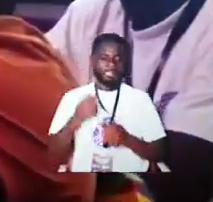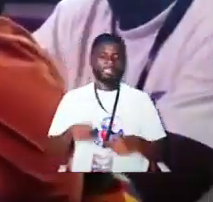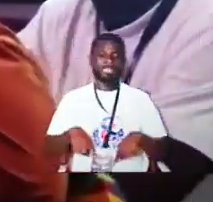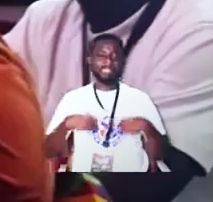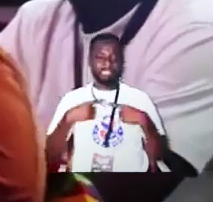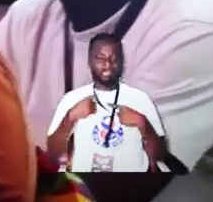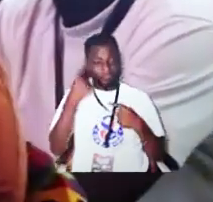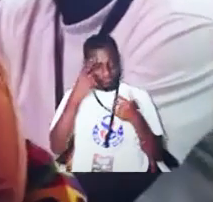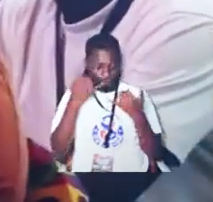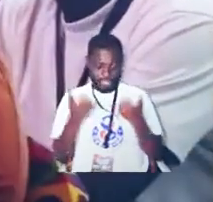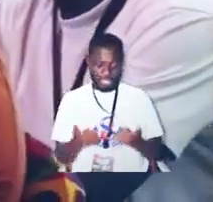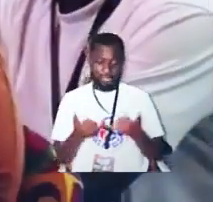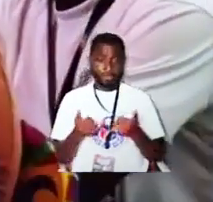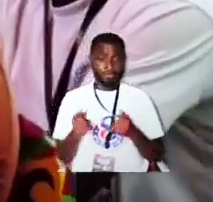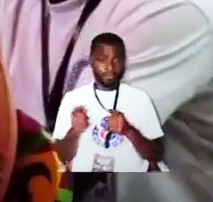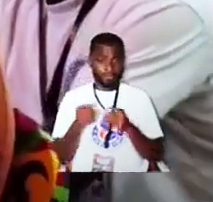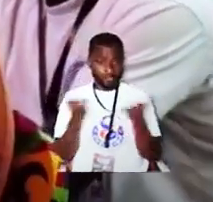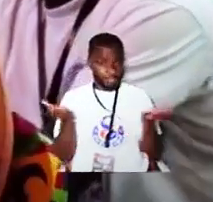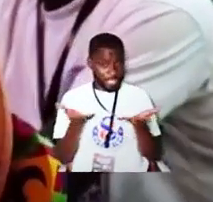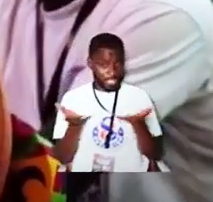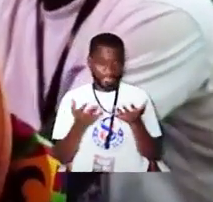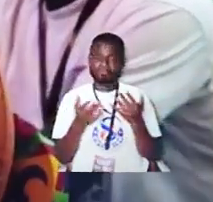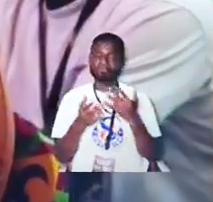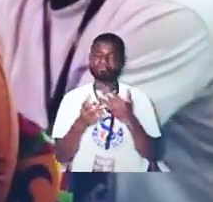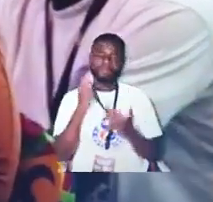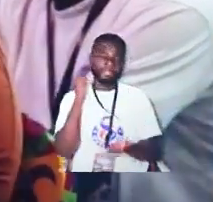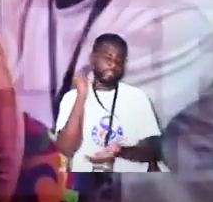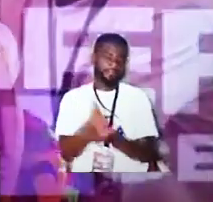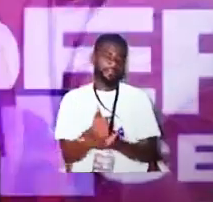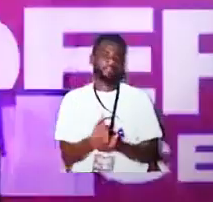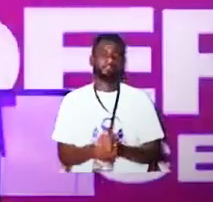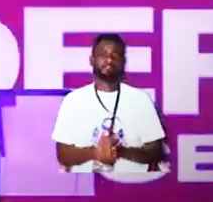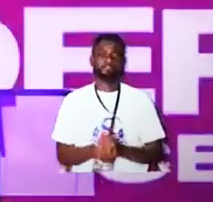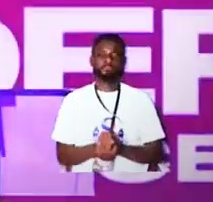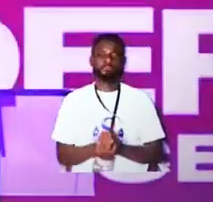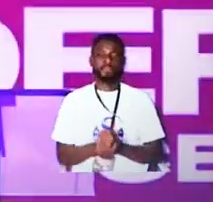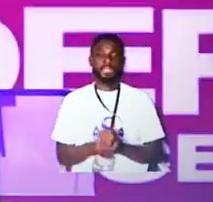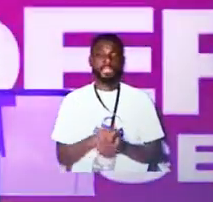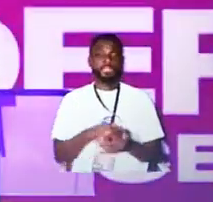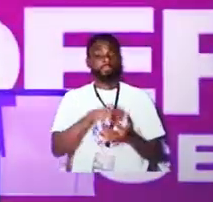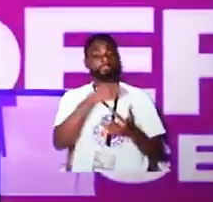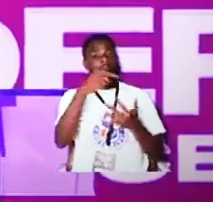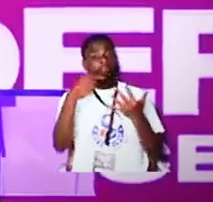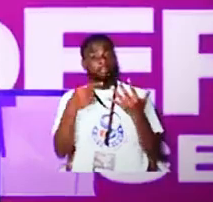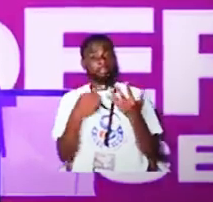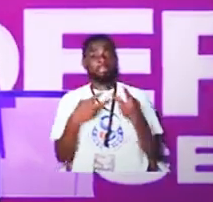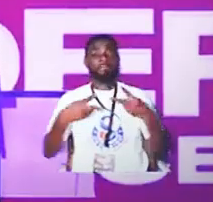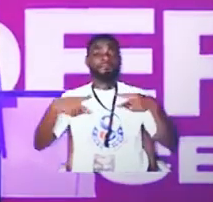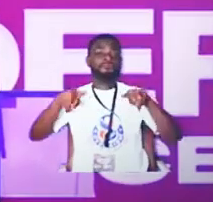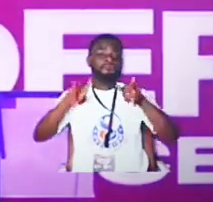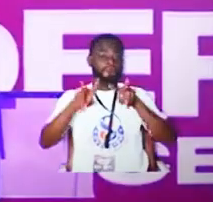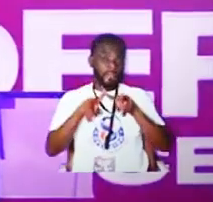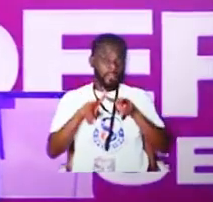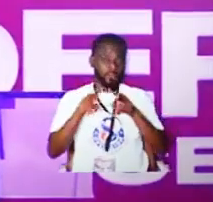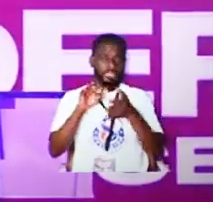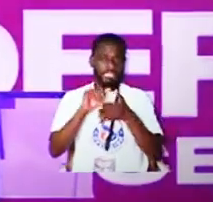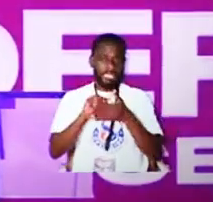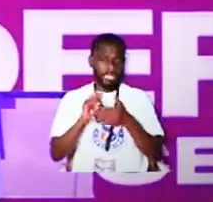now. Are we together? Fine. It was these values that were